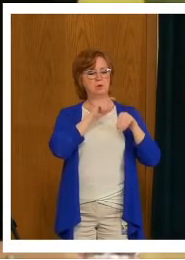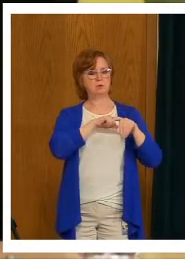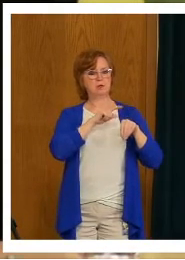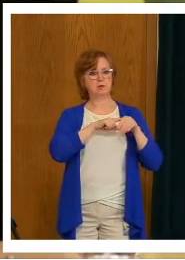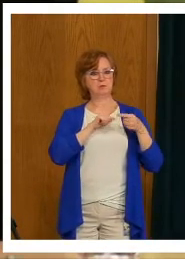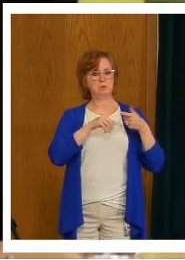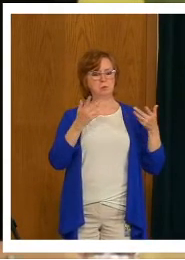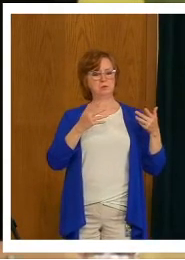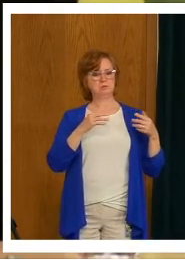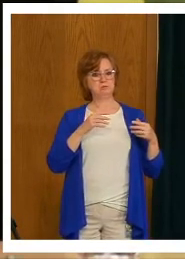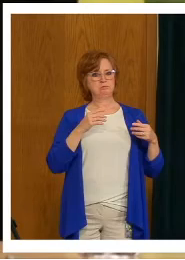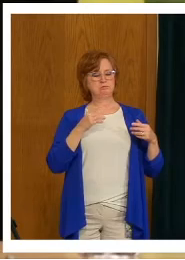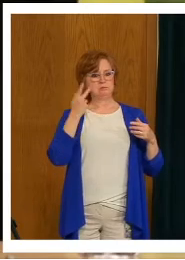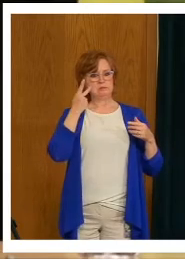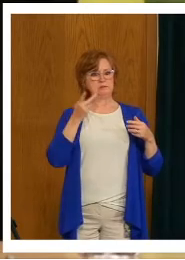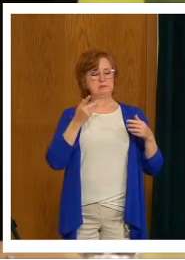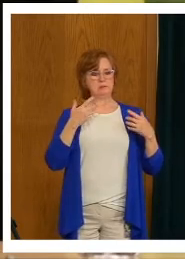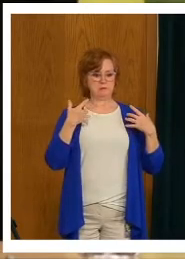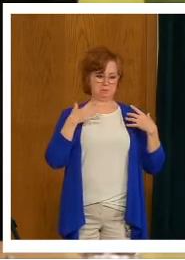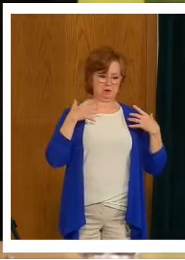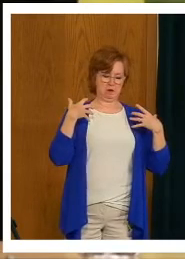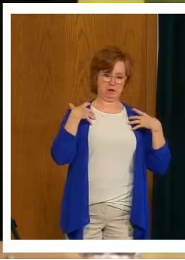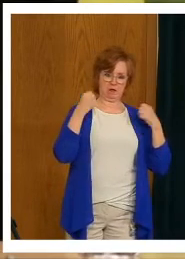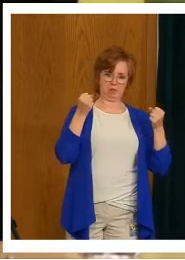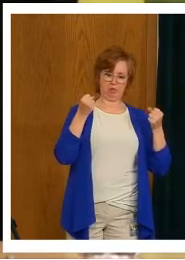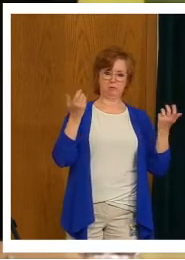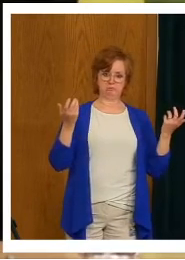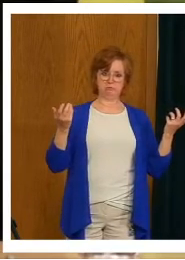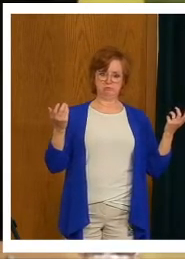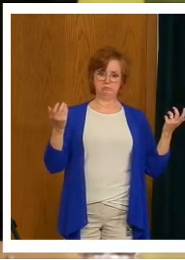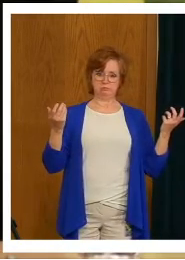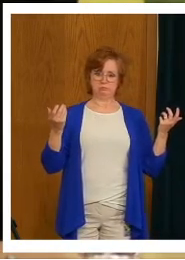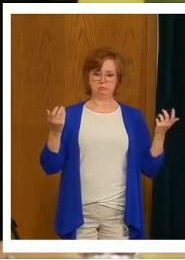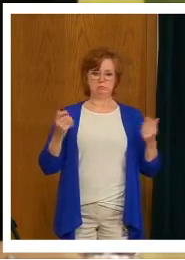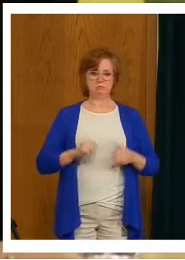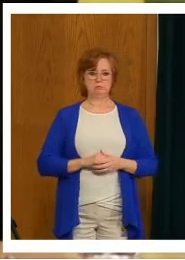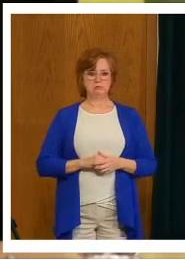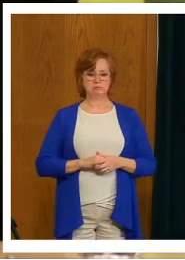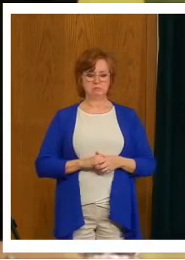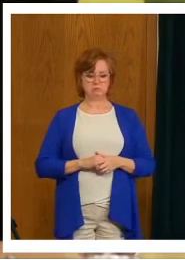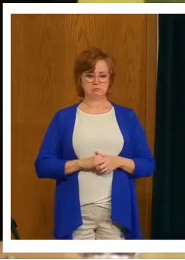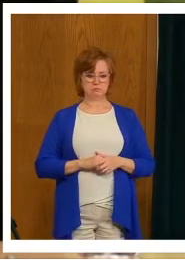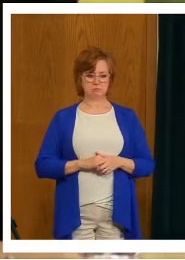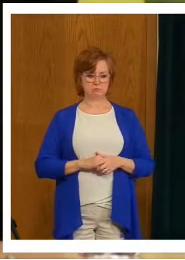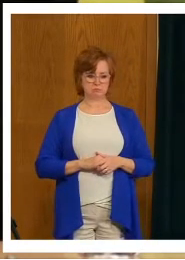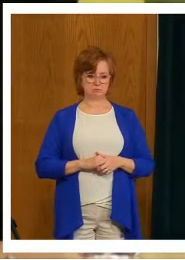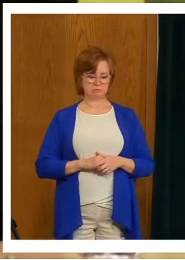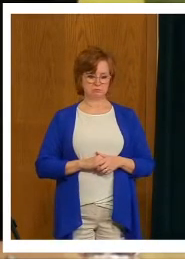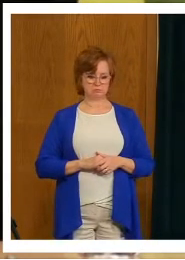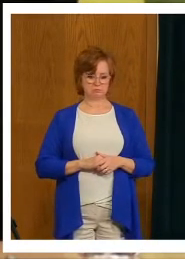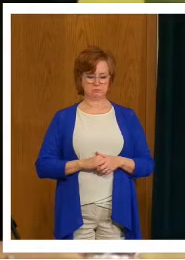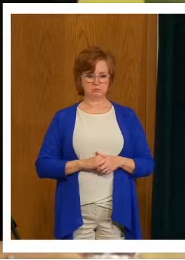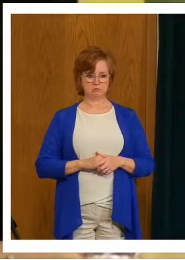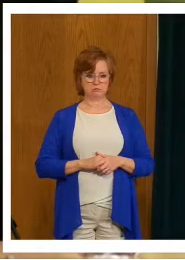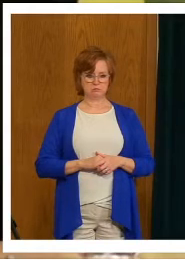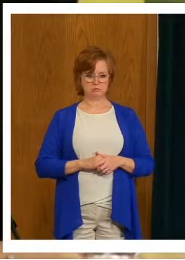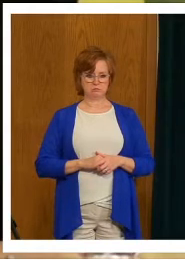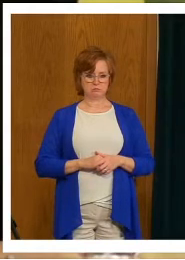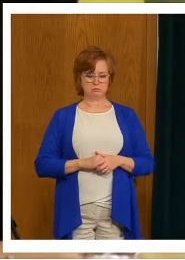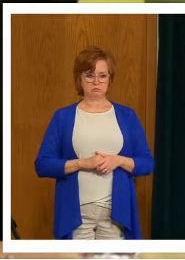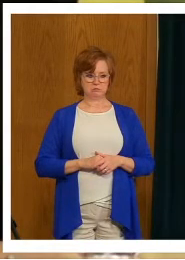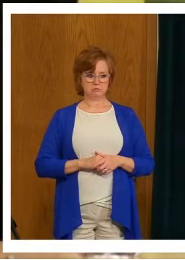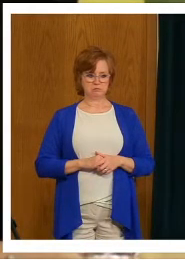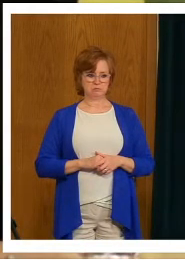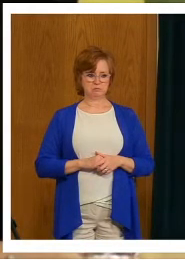at both of those. And I think in many cases, it's provided many of us that afforded many of us that same